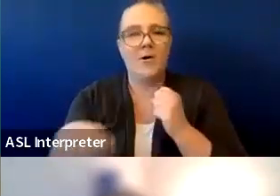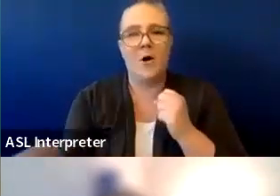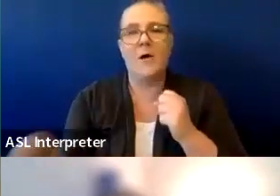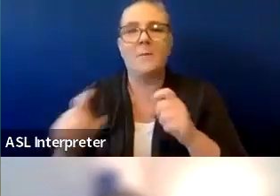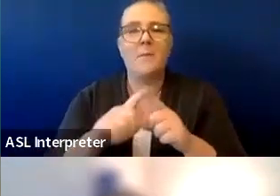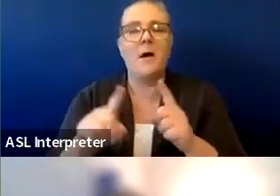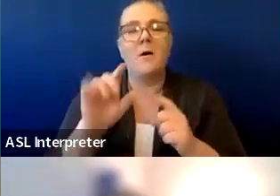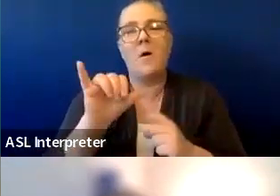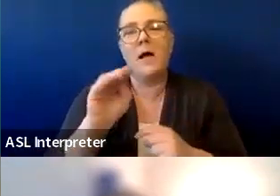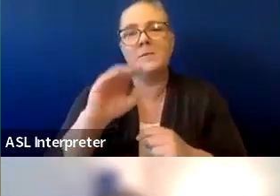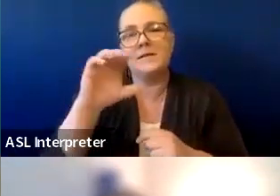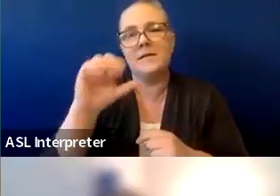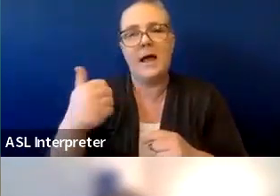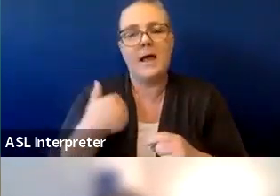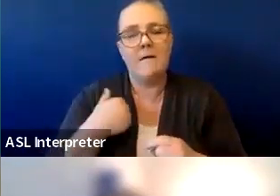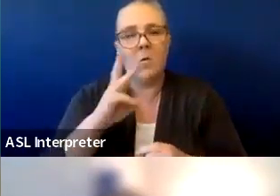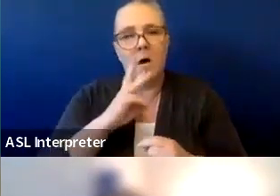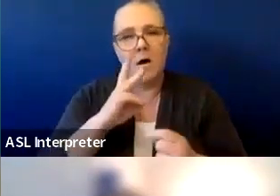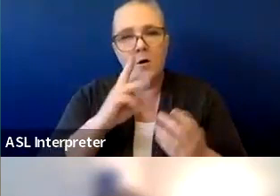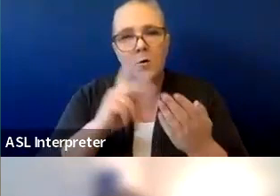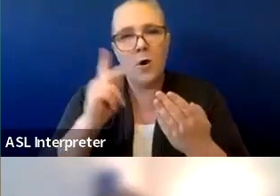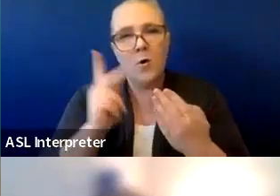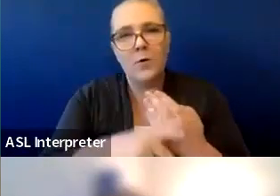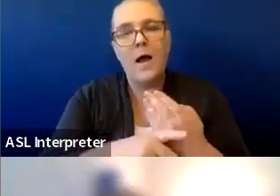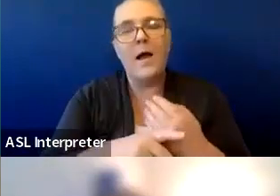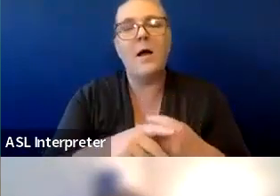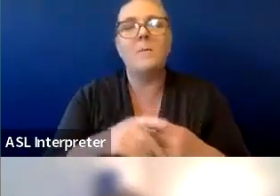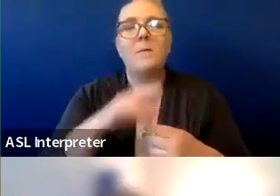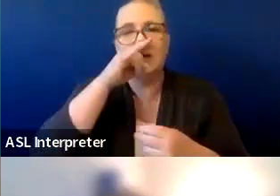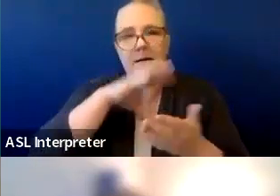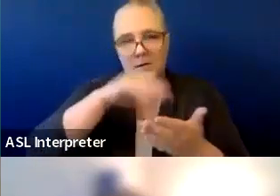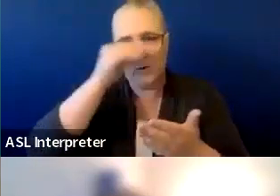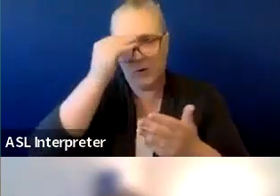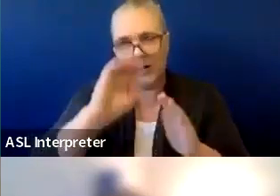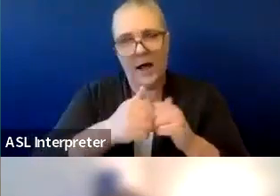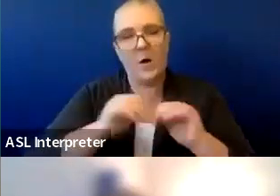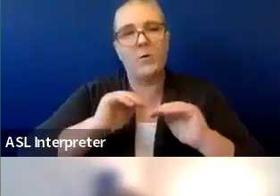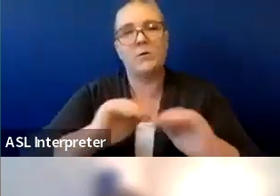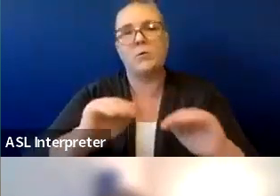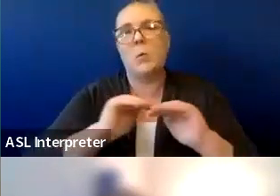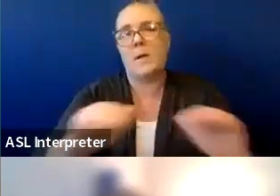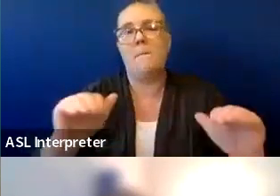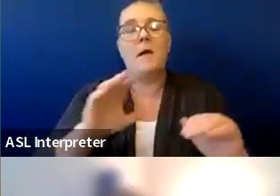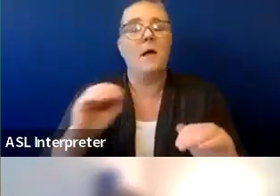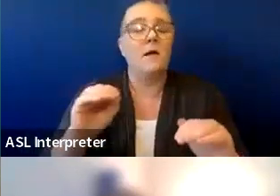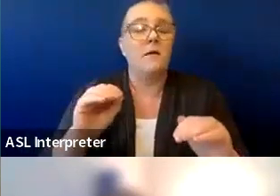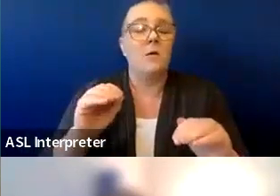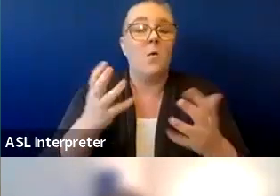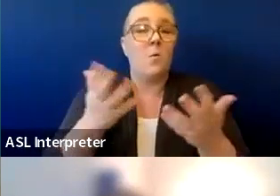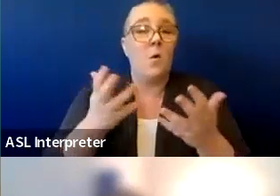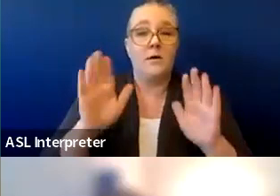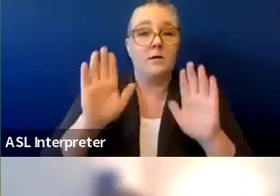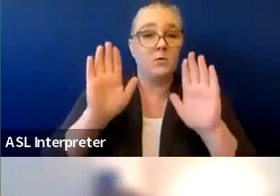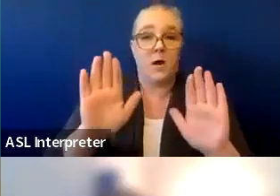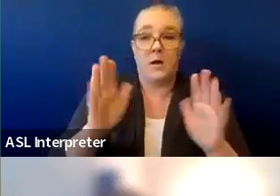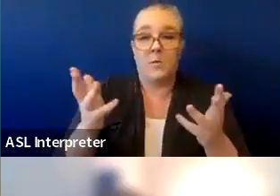have an aquatics program. So kids are learning how to swim. And the great thing about all of this is that we